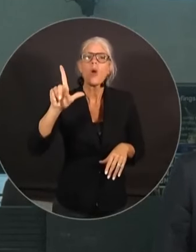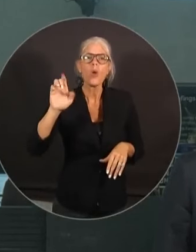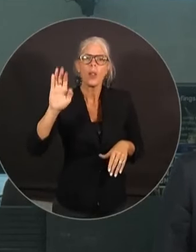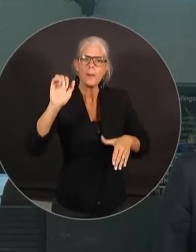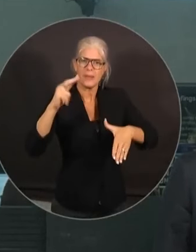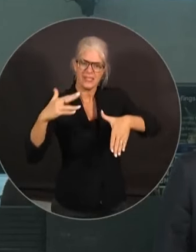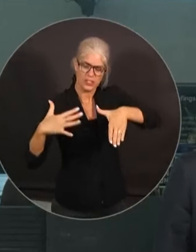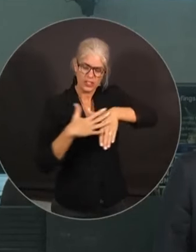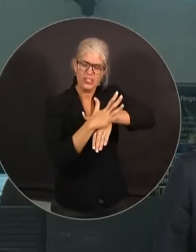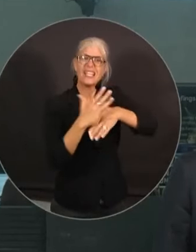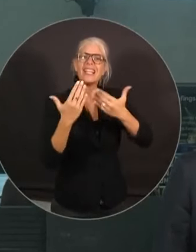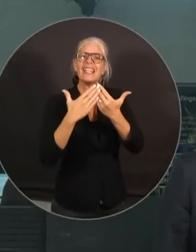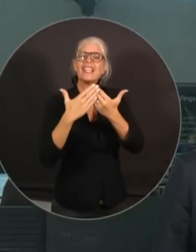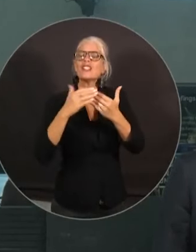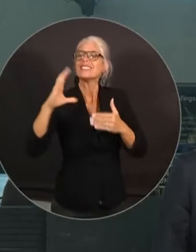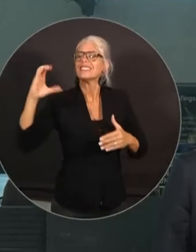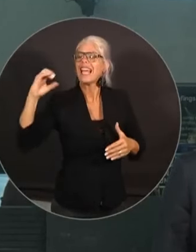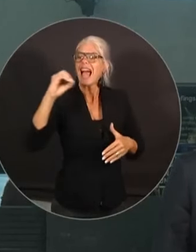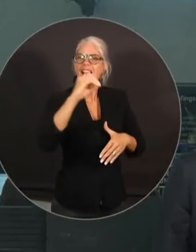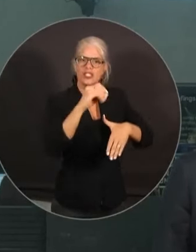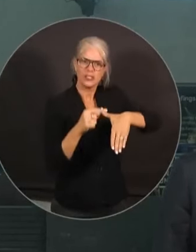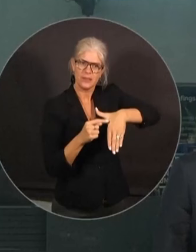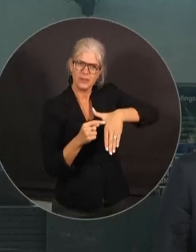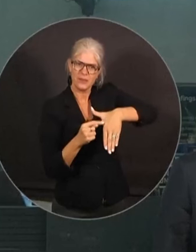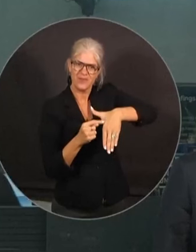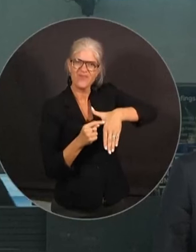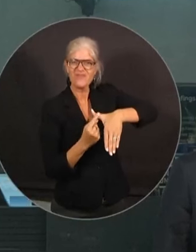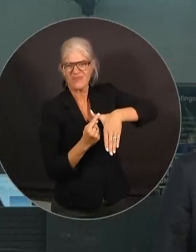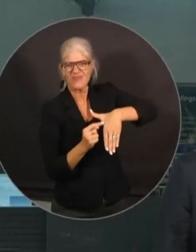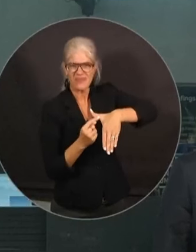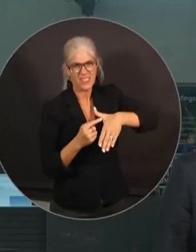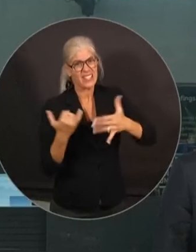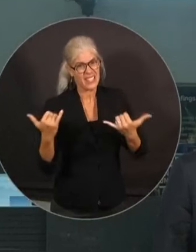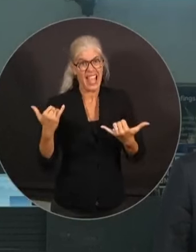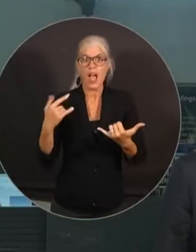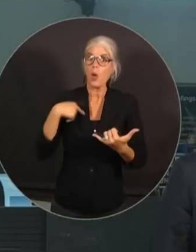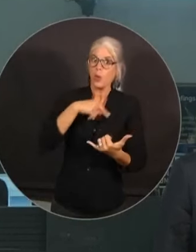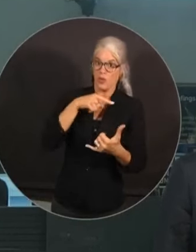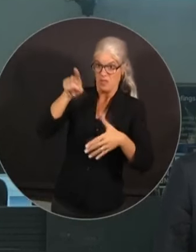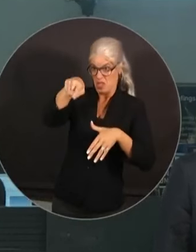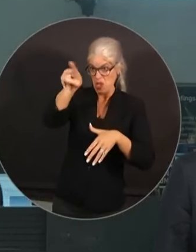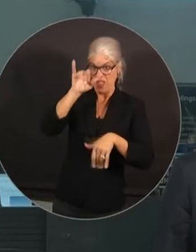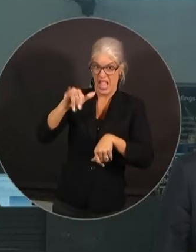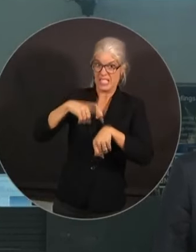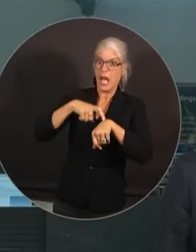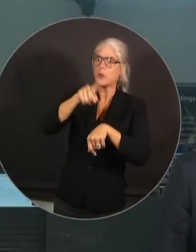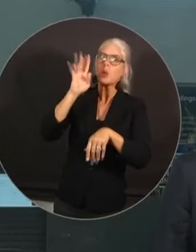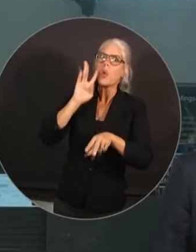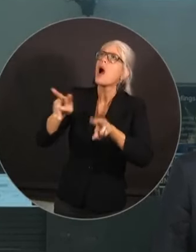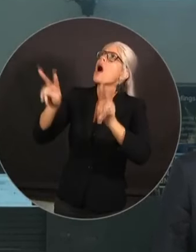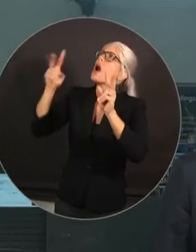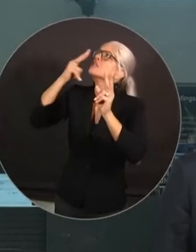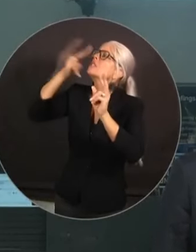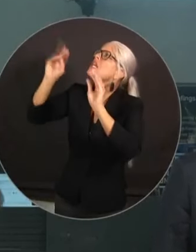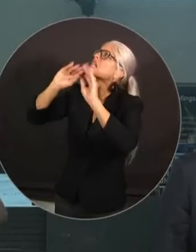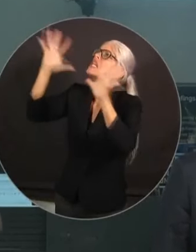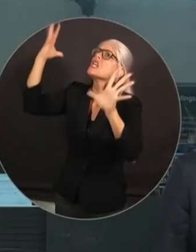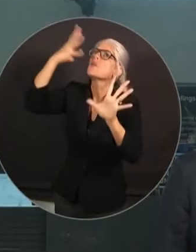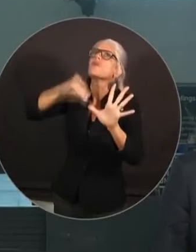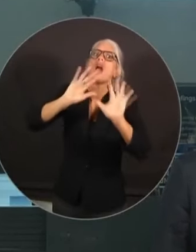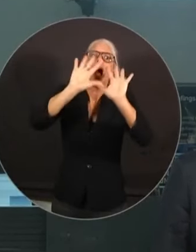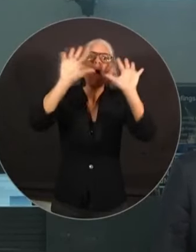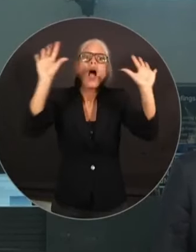probably seeing very, very clear skies right now. That's because you're in the eye of the hurricane. If you can hear us and you have power,